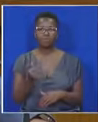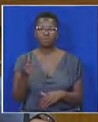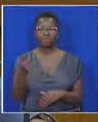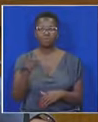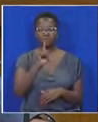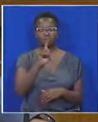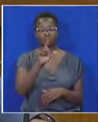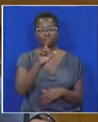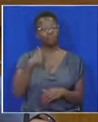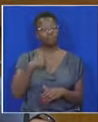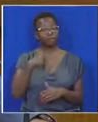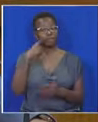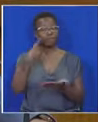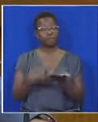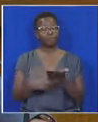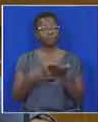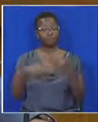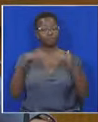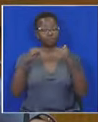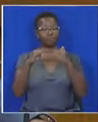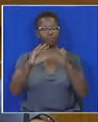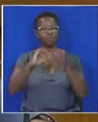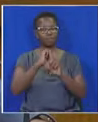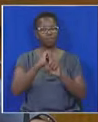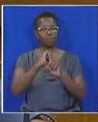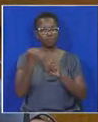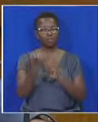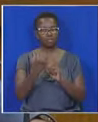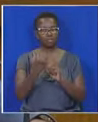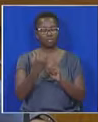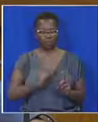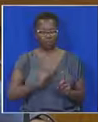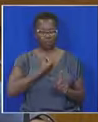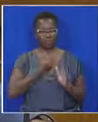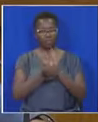fair society, where our youth must be skilled,